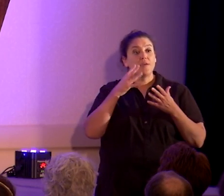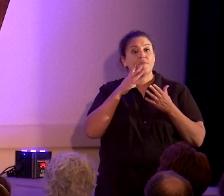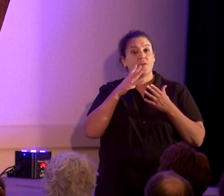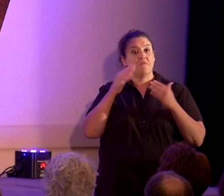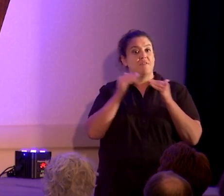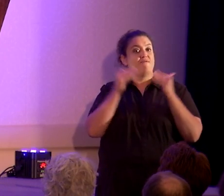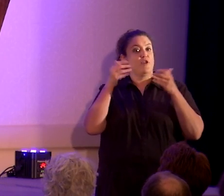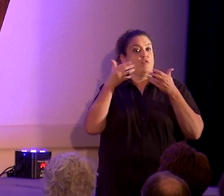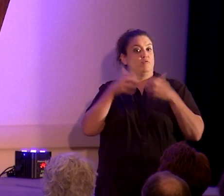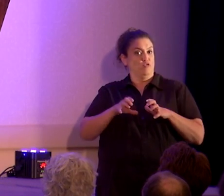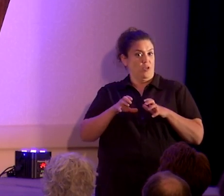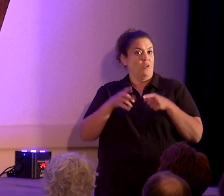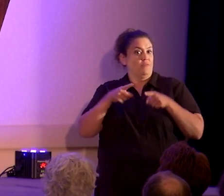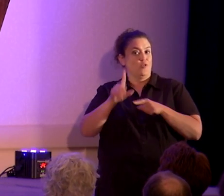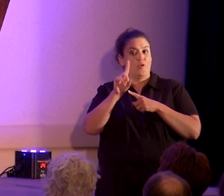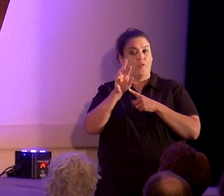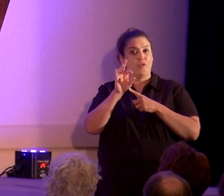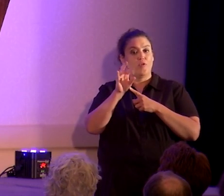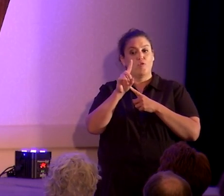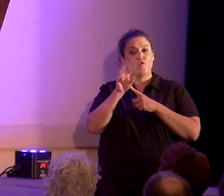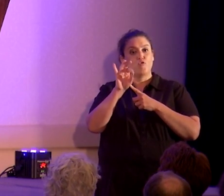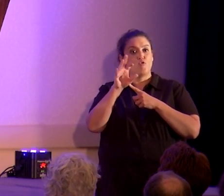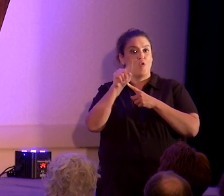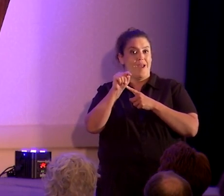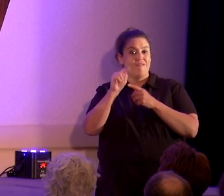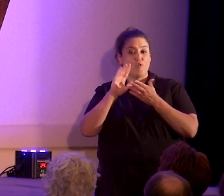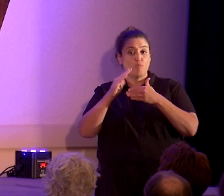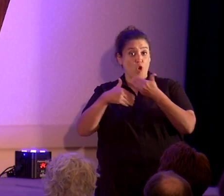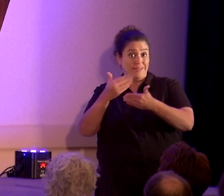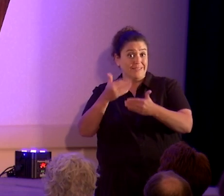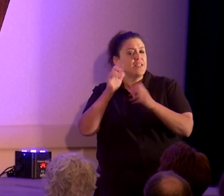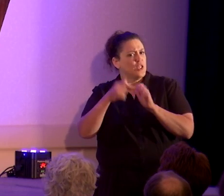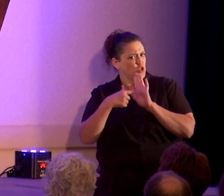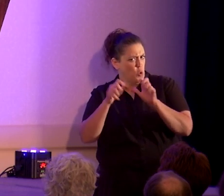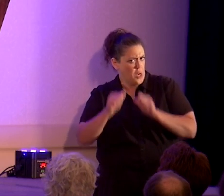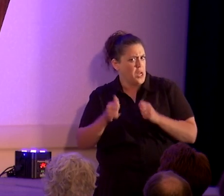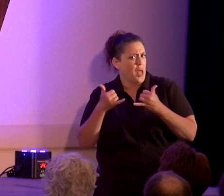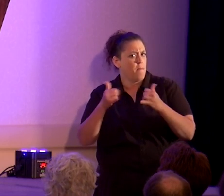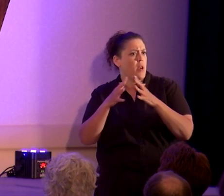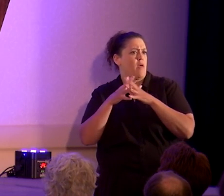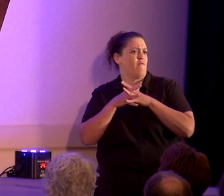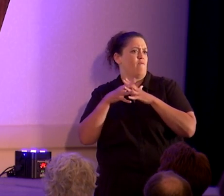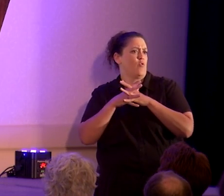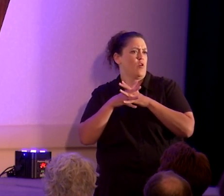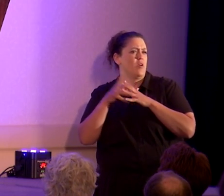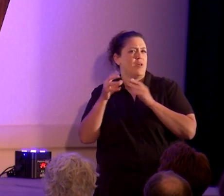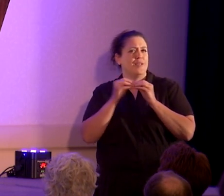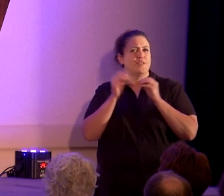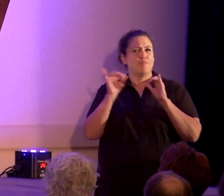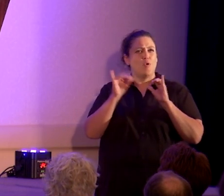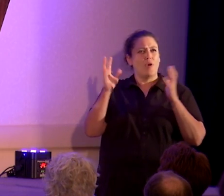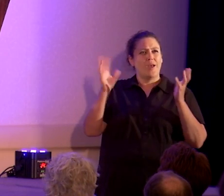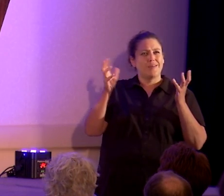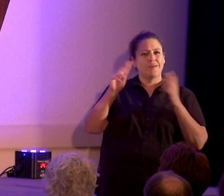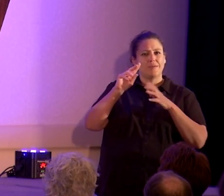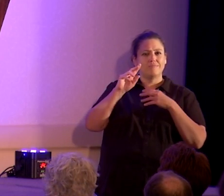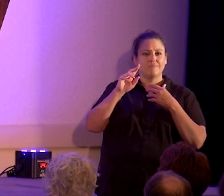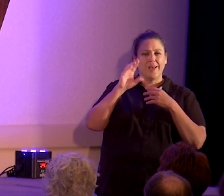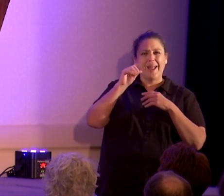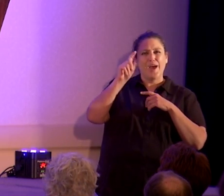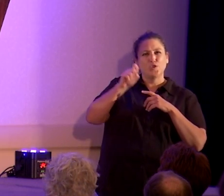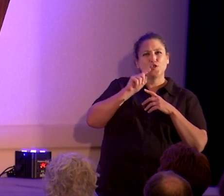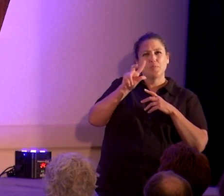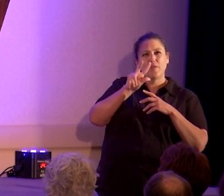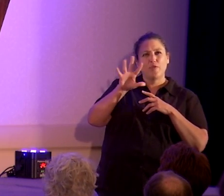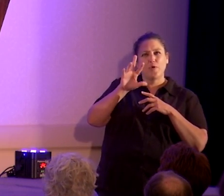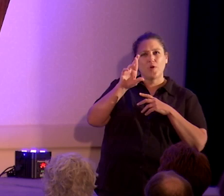three teams in terms of the draft process because he's shown he can play football, and he's more of a project guy who should be drafted in like the third to fifth round,